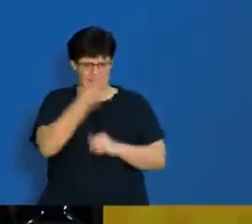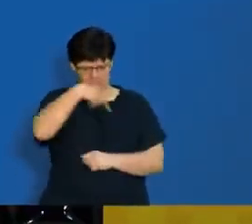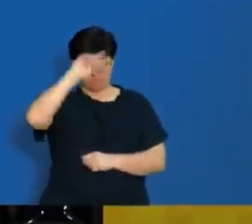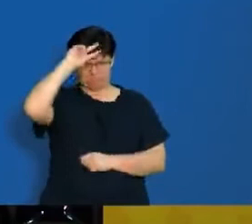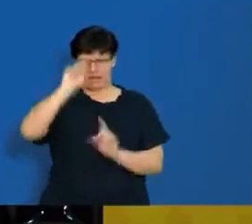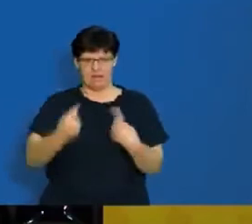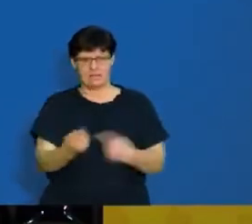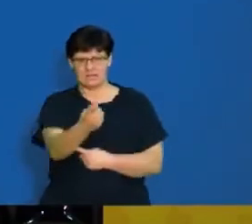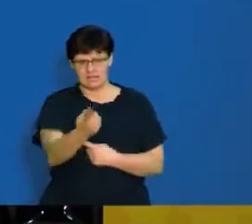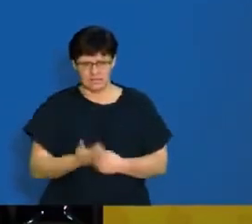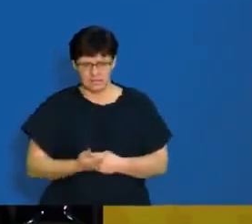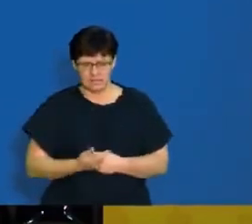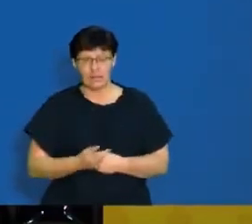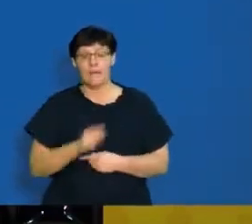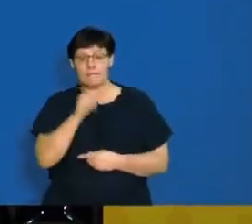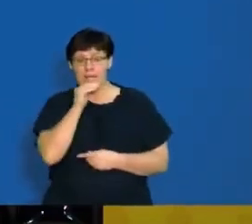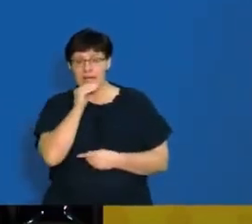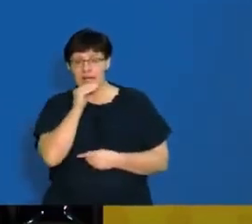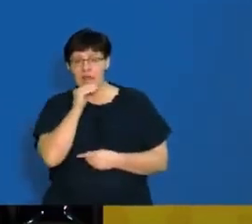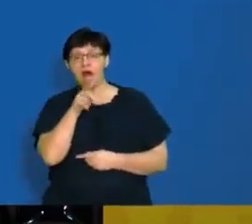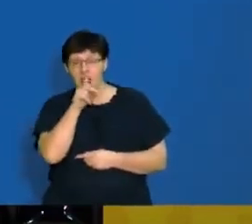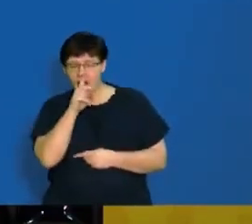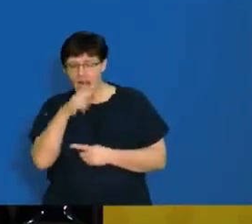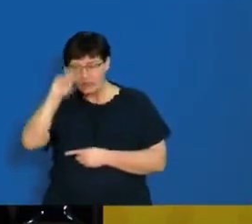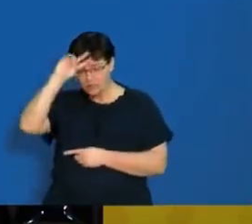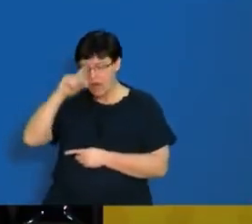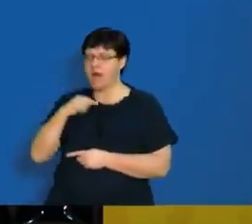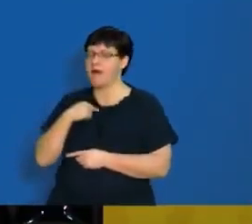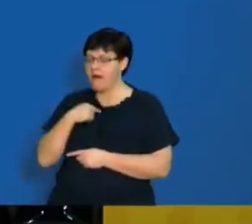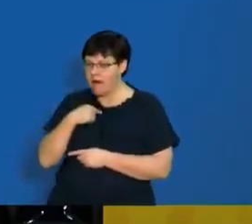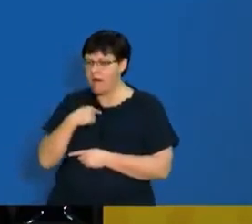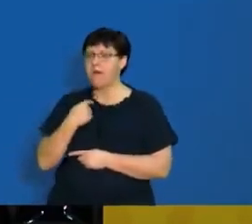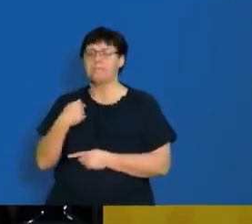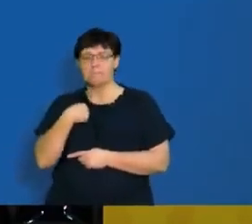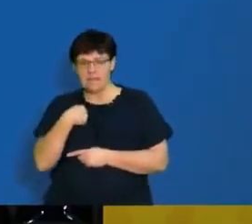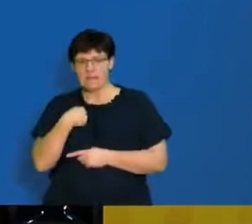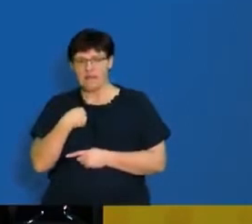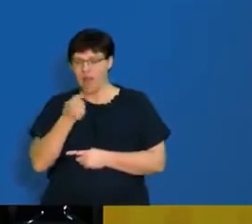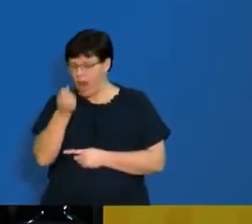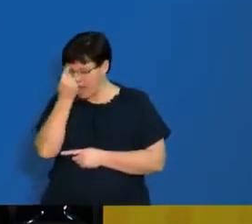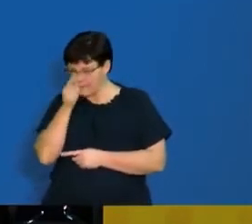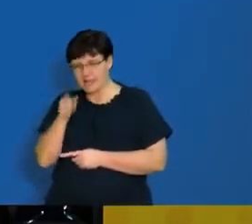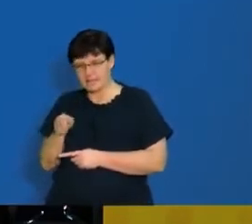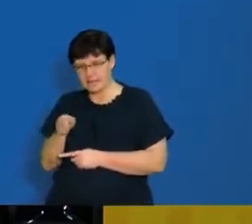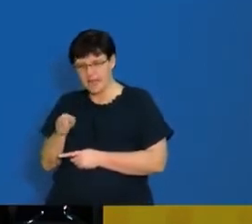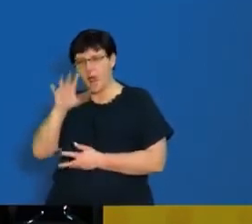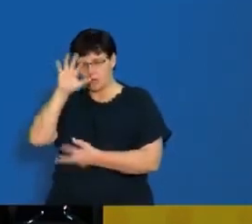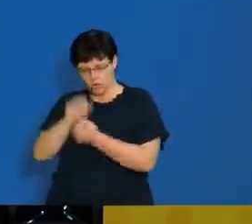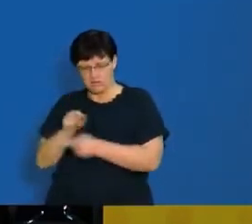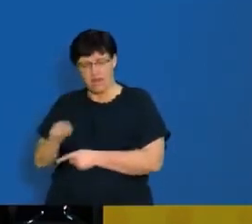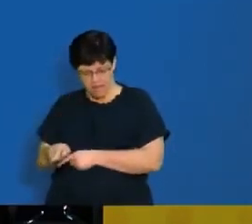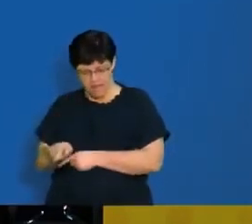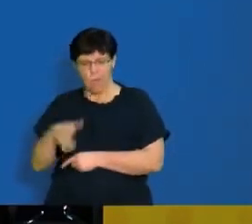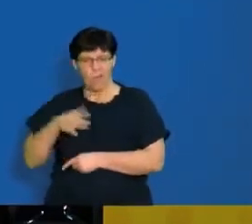interpreting a source. When you interpret a source, that means you are able to make conclusions based on what